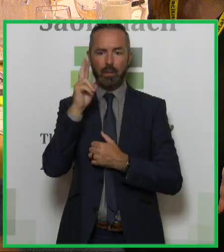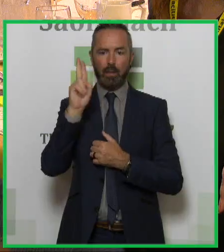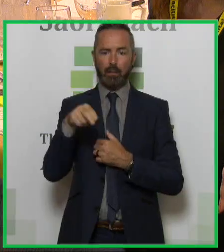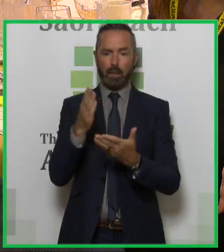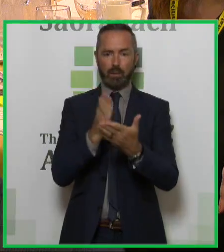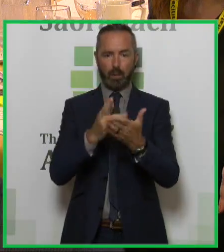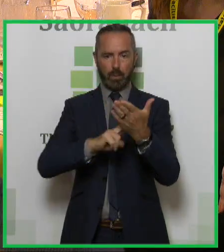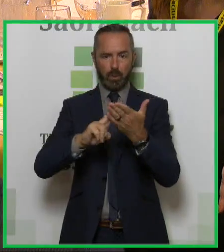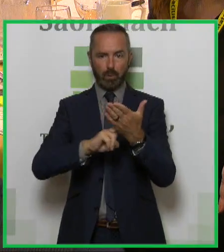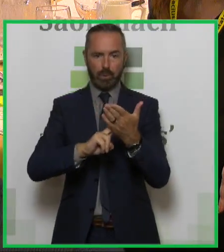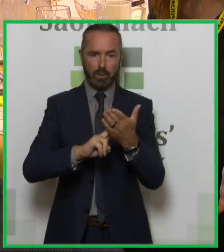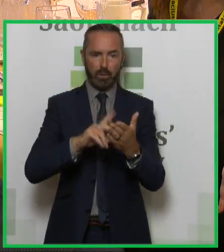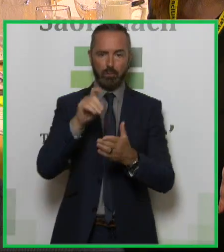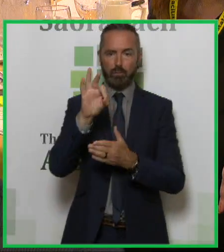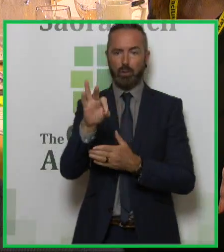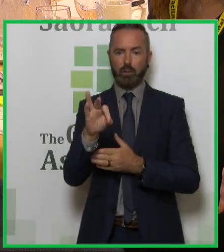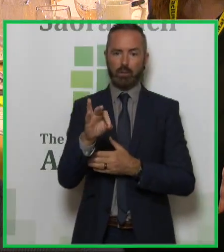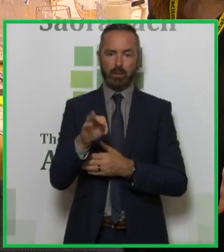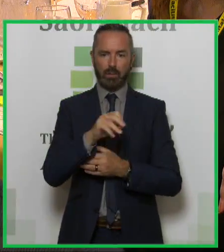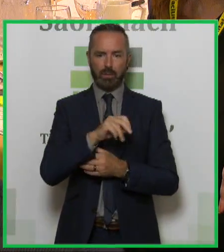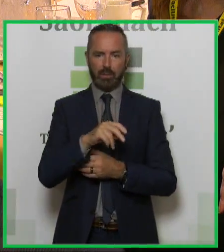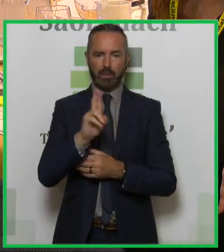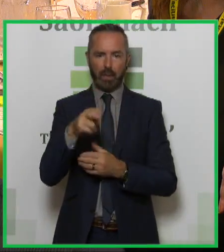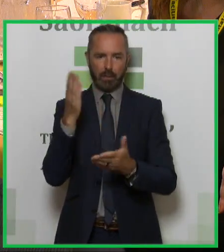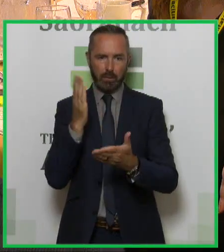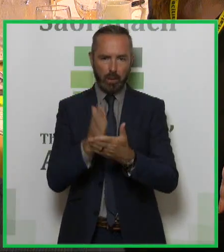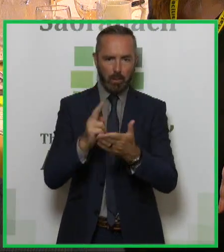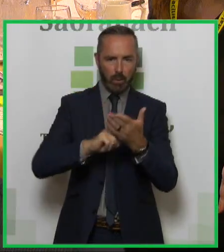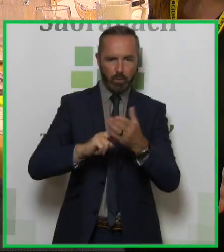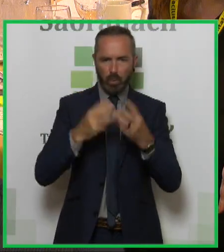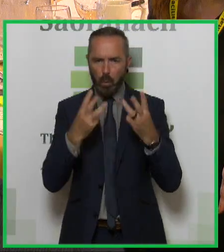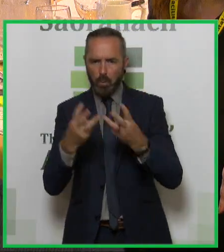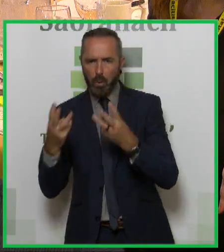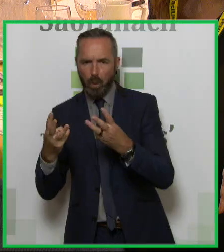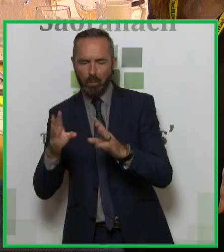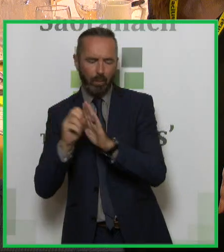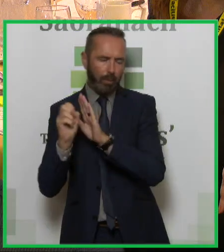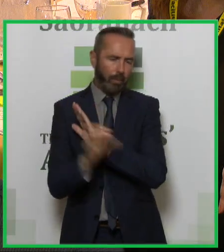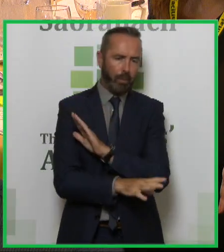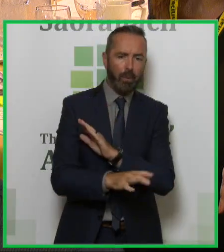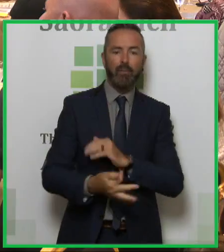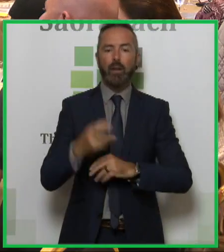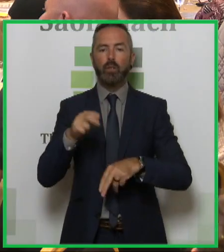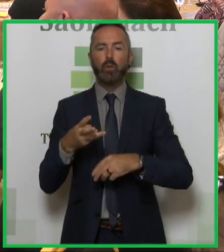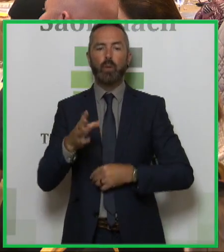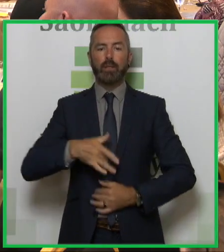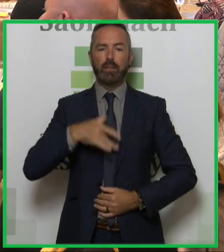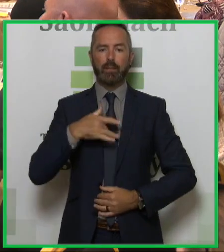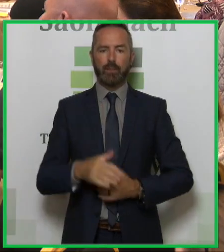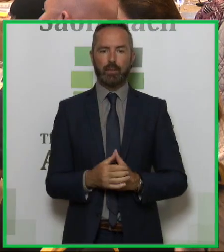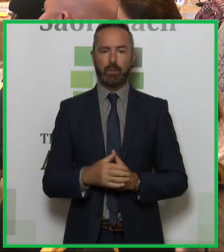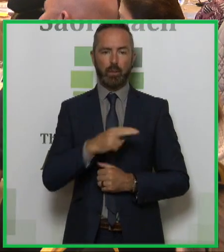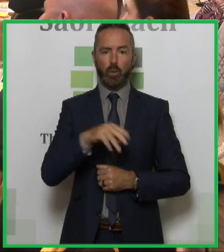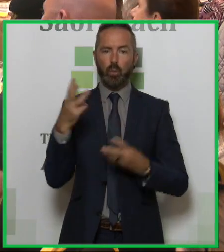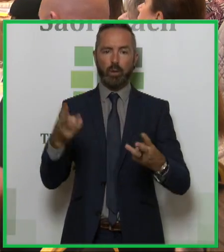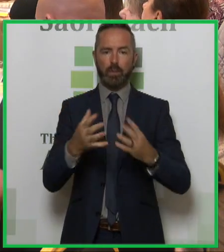using drugs, lose the desire to use, and find a new way to live. So for that reason, we don't want to dilute that